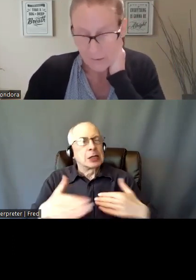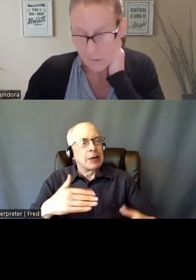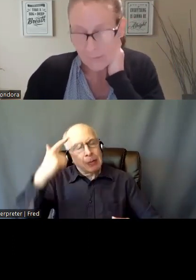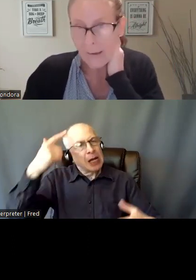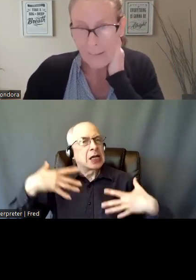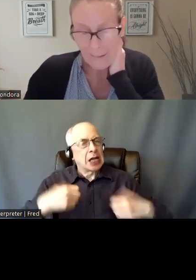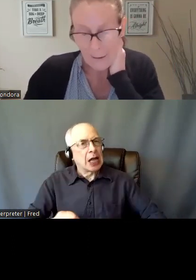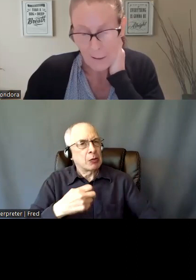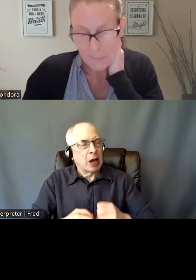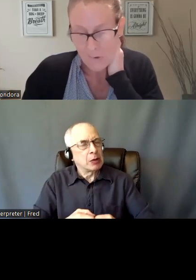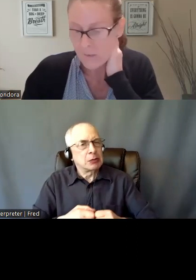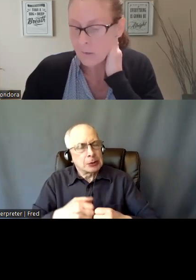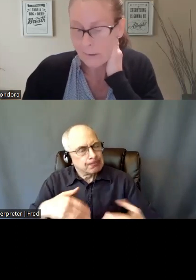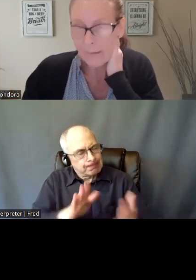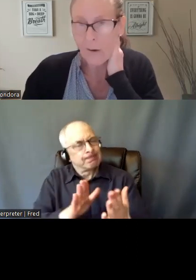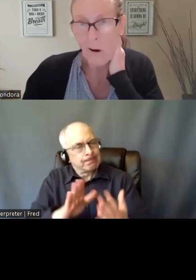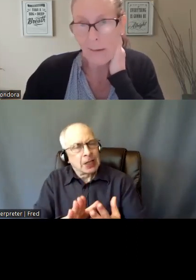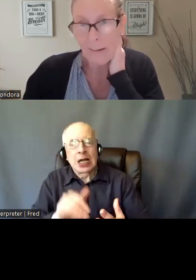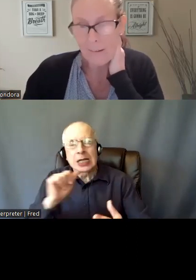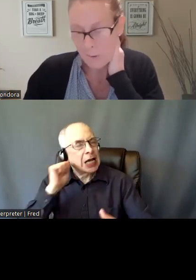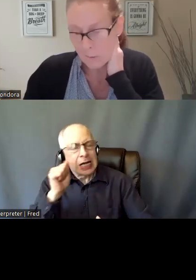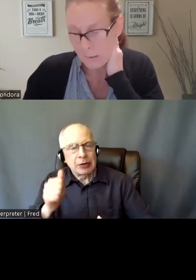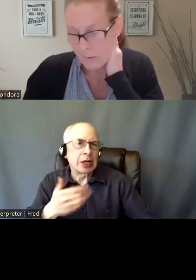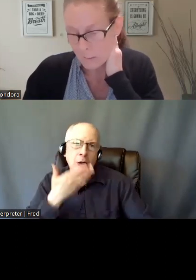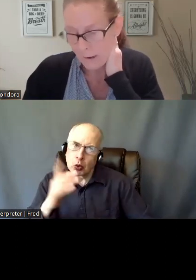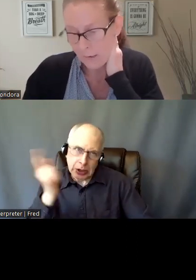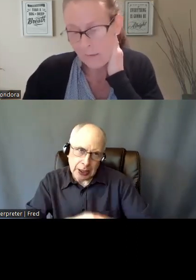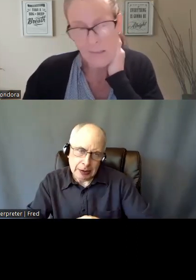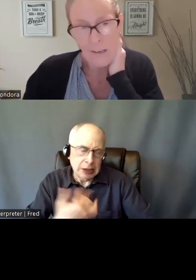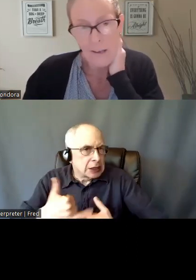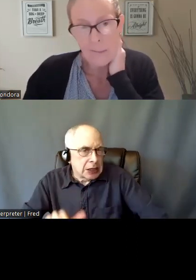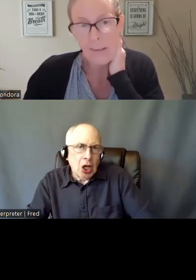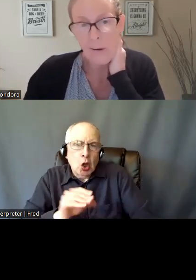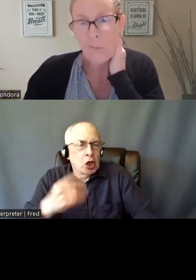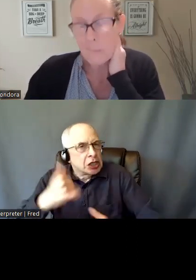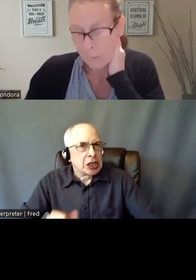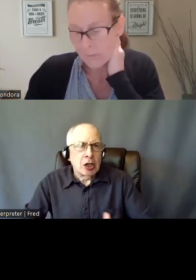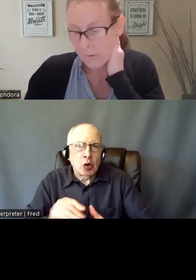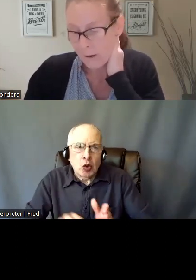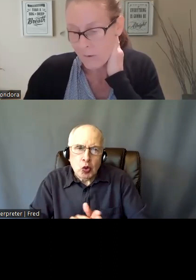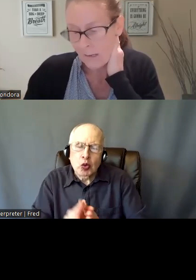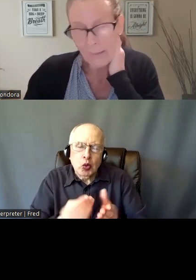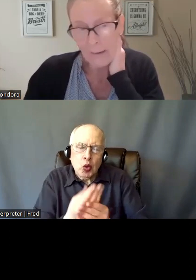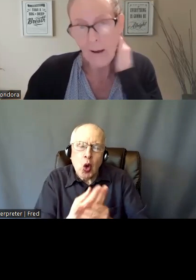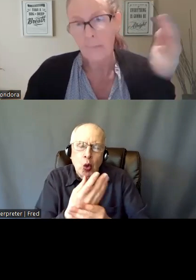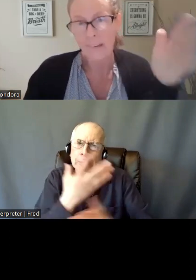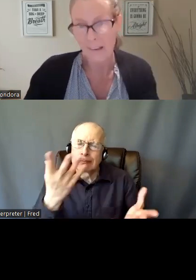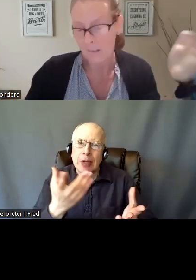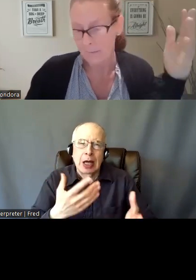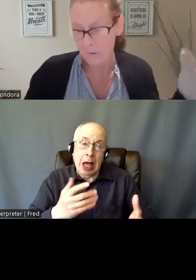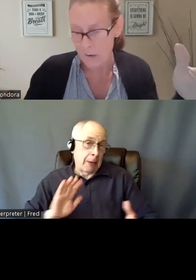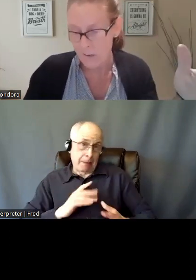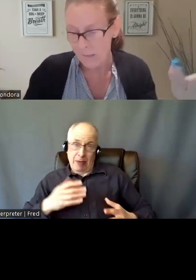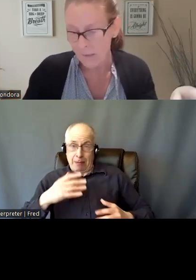every day is a good day. She's still learning and growing, and so are we as her parents. but I thought it was important for you to understand that I come to